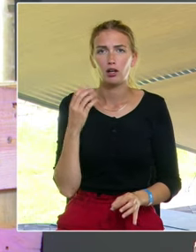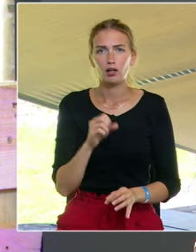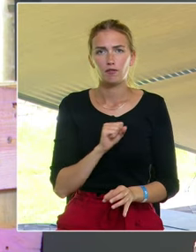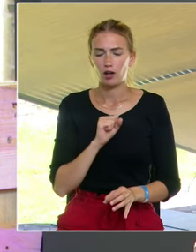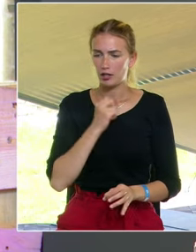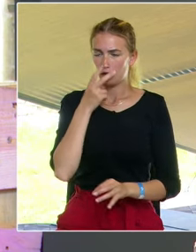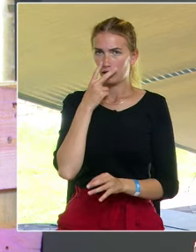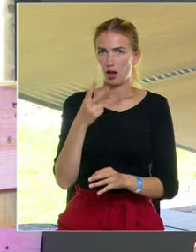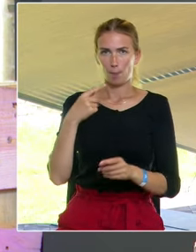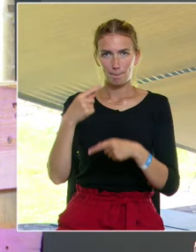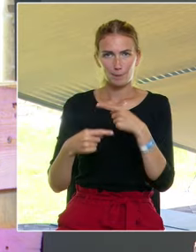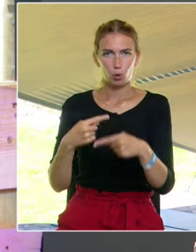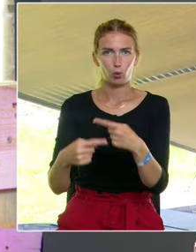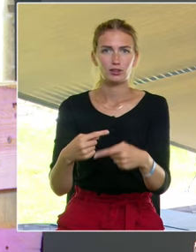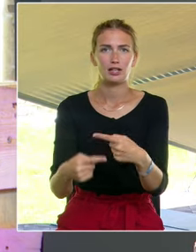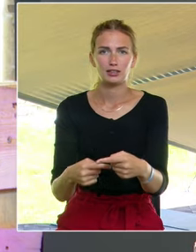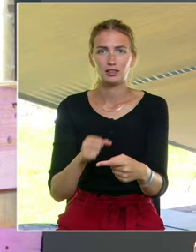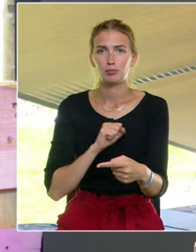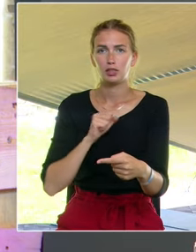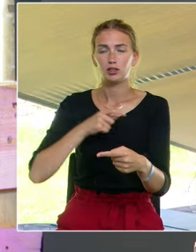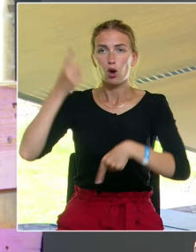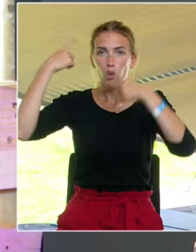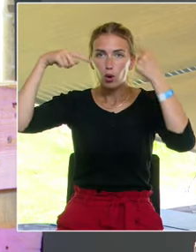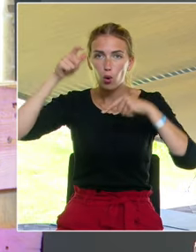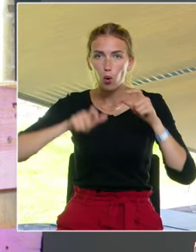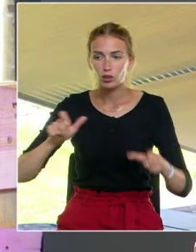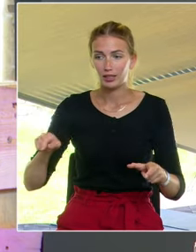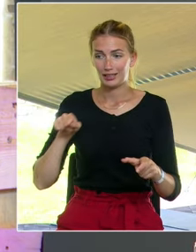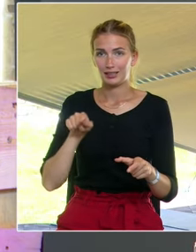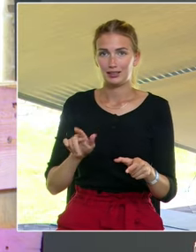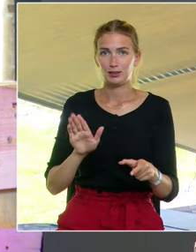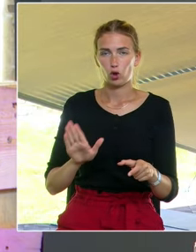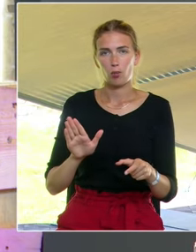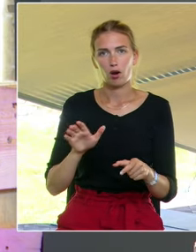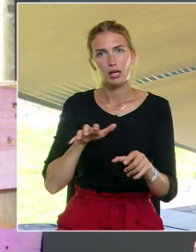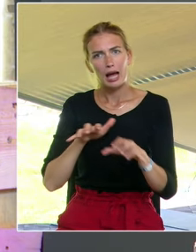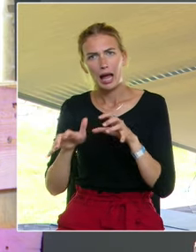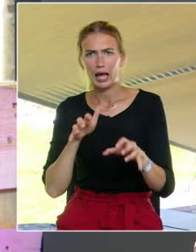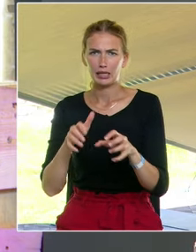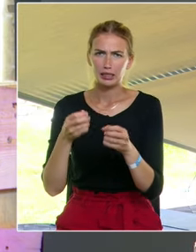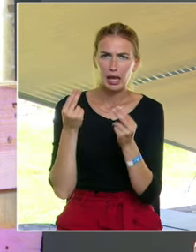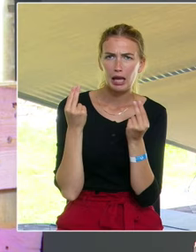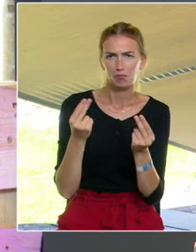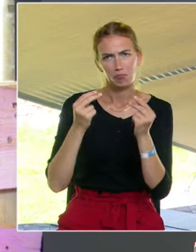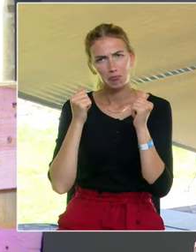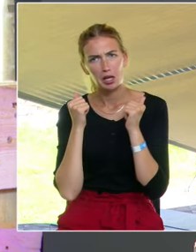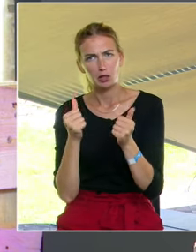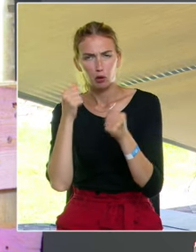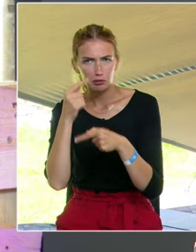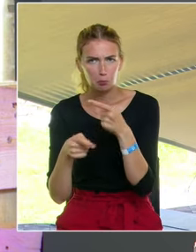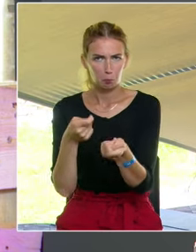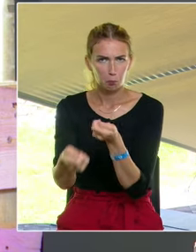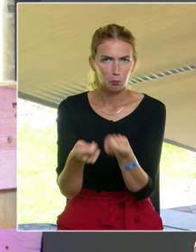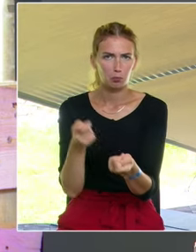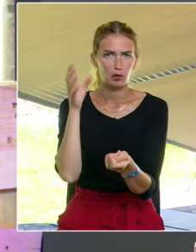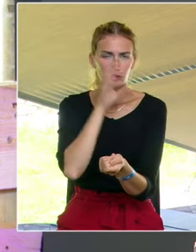that because those people, those creators then can continue their business successfully for a long time, and this is all about